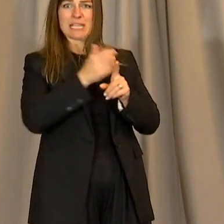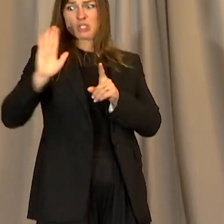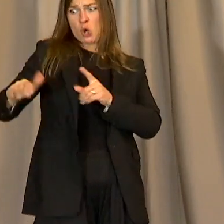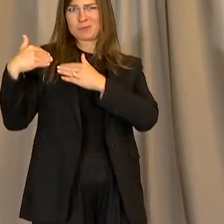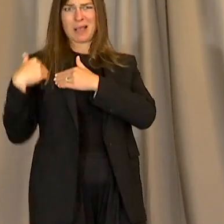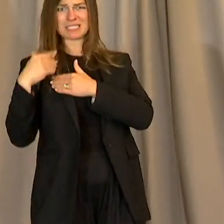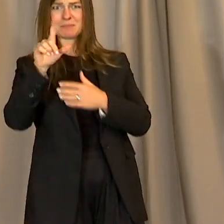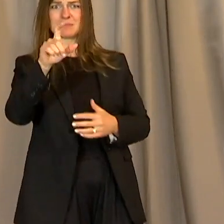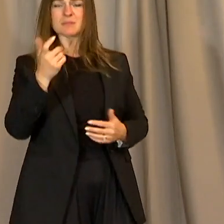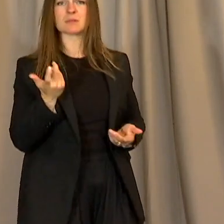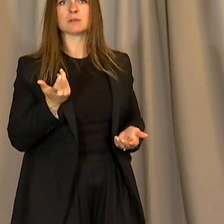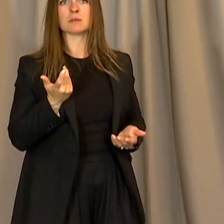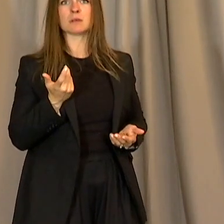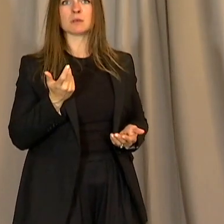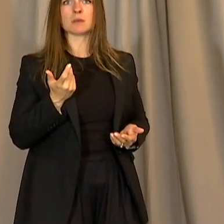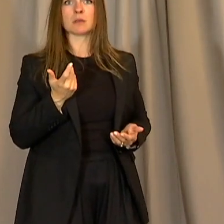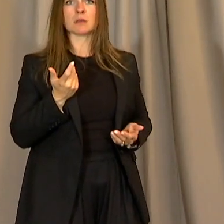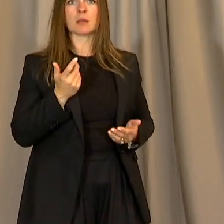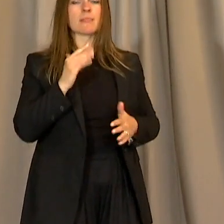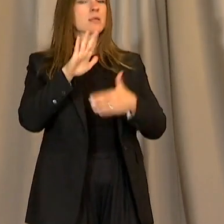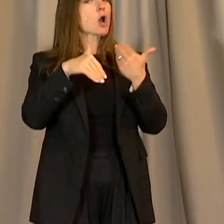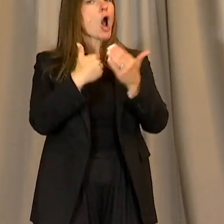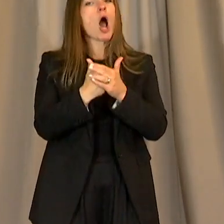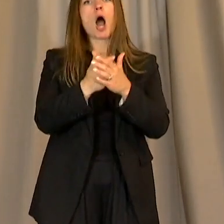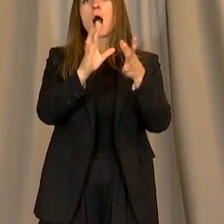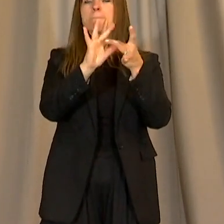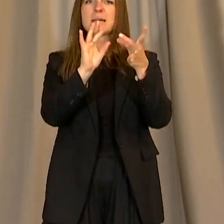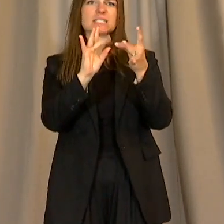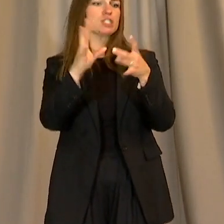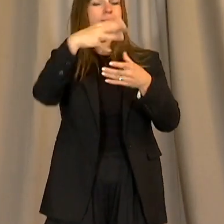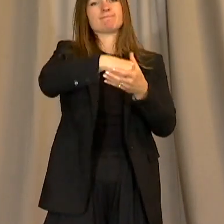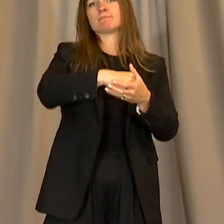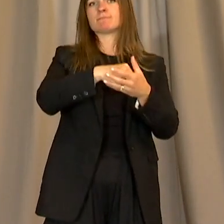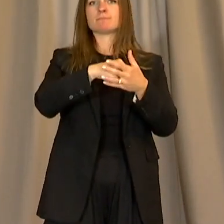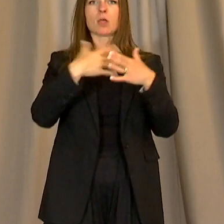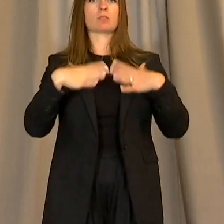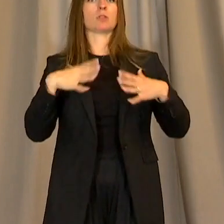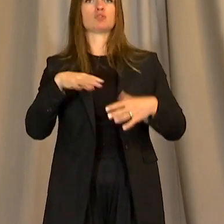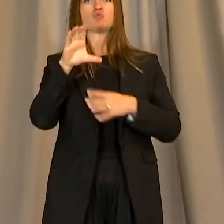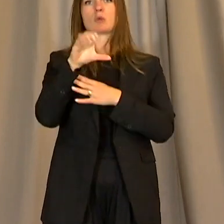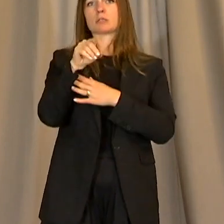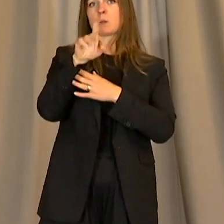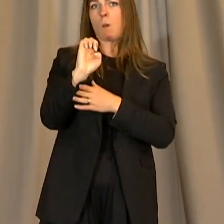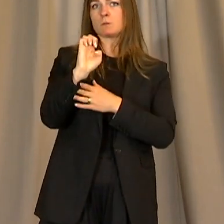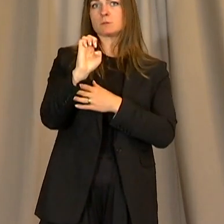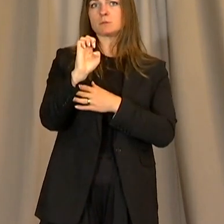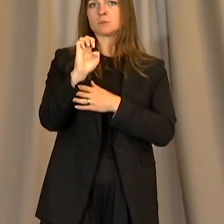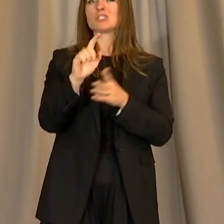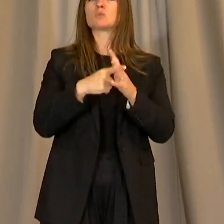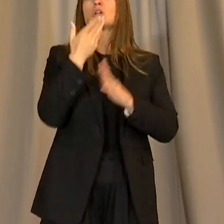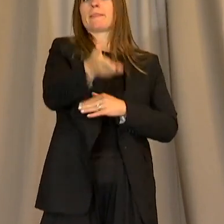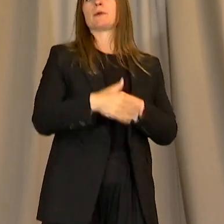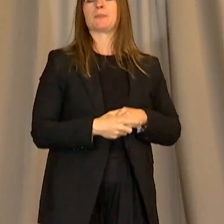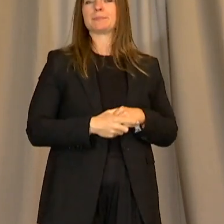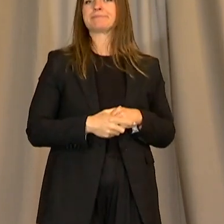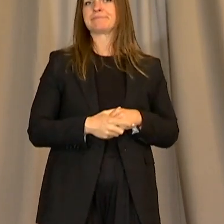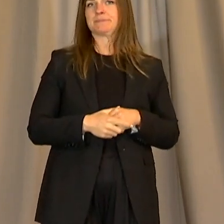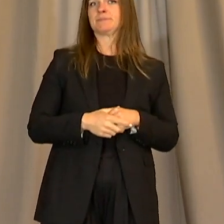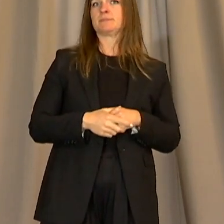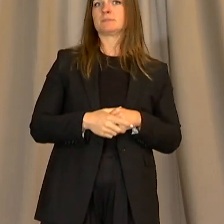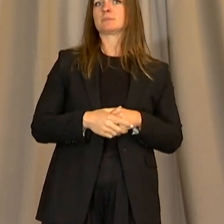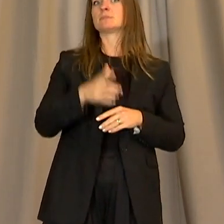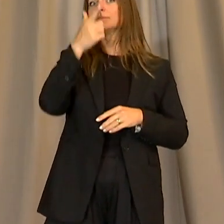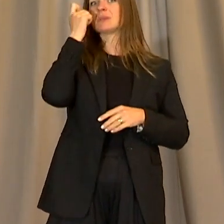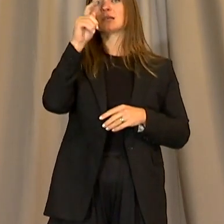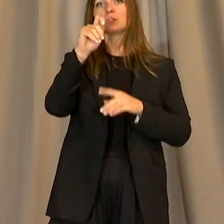Like, these are all messages we send in our dress code. So I would start there, because that's the tool, one of the tools that you can use for all